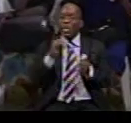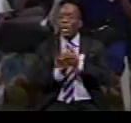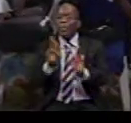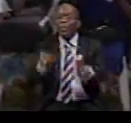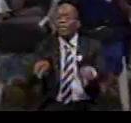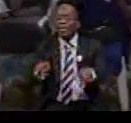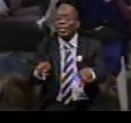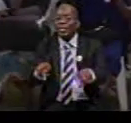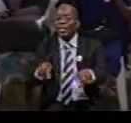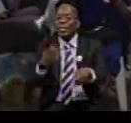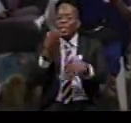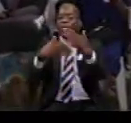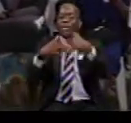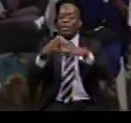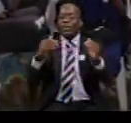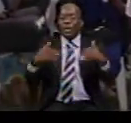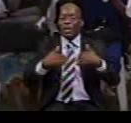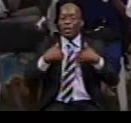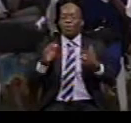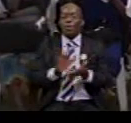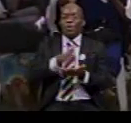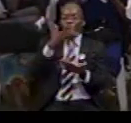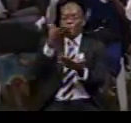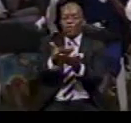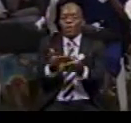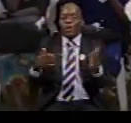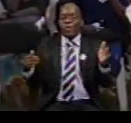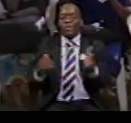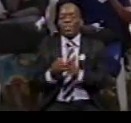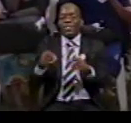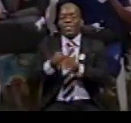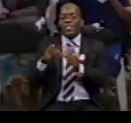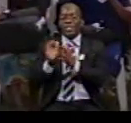Heaven has confirmed it in Jesus' name.